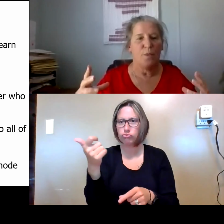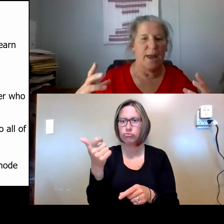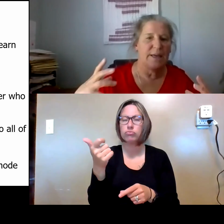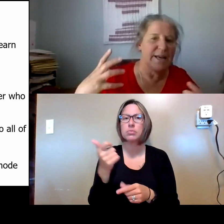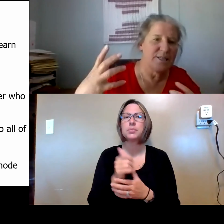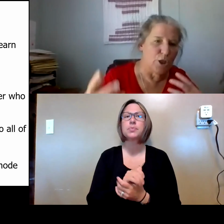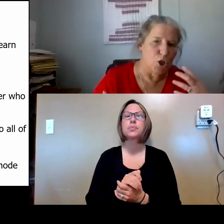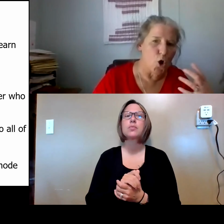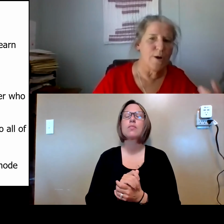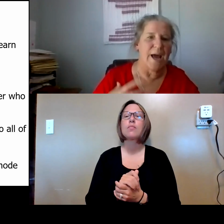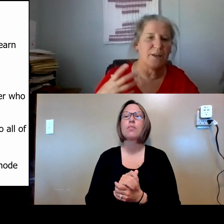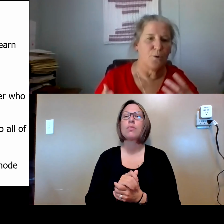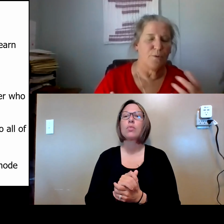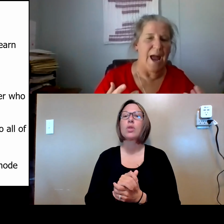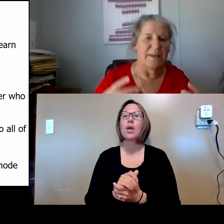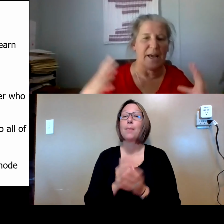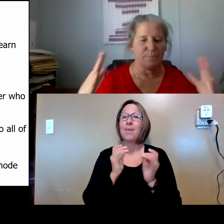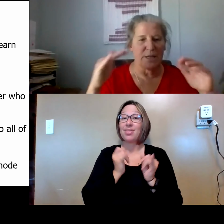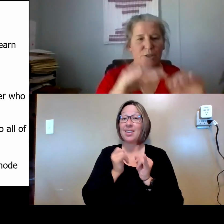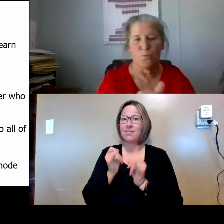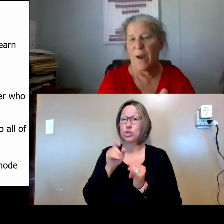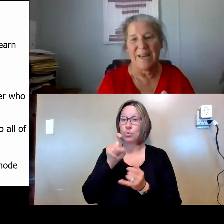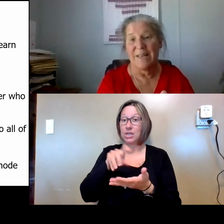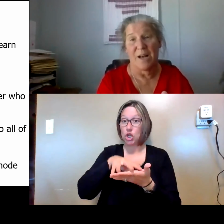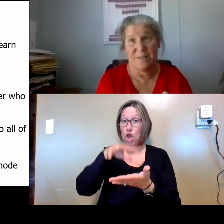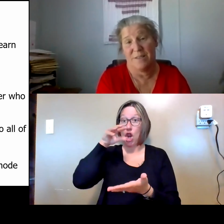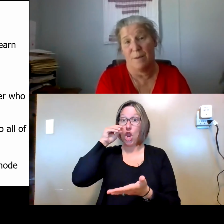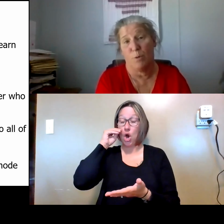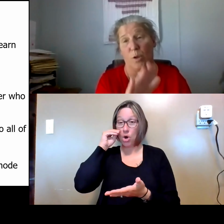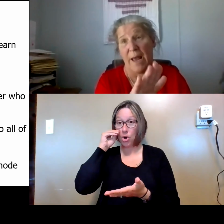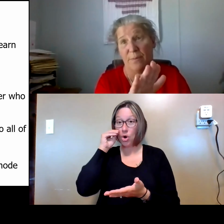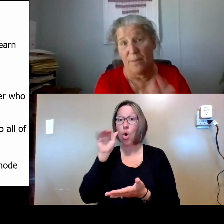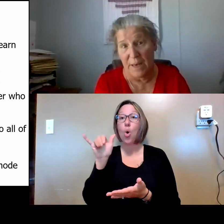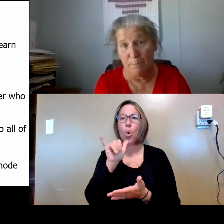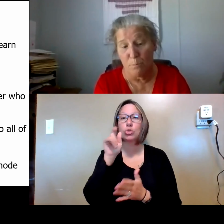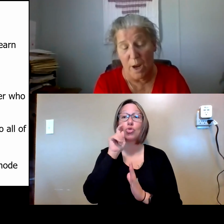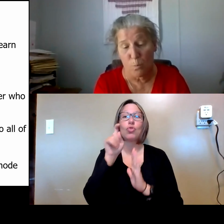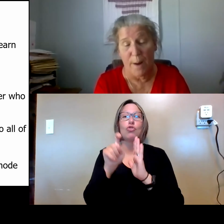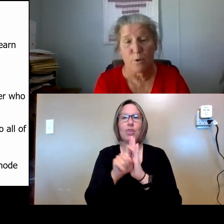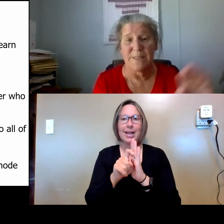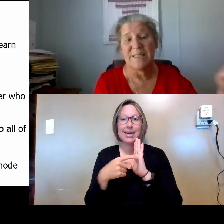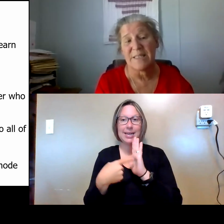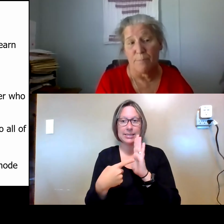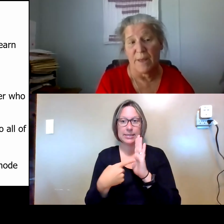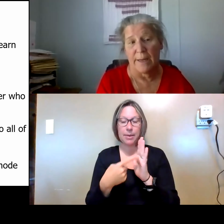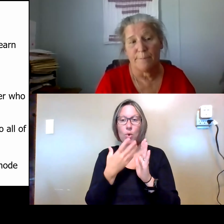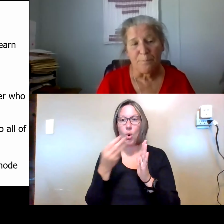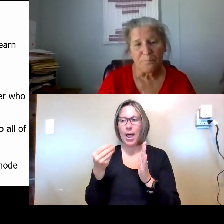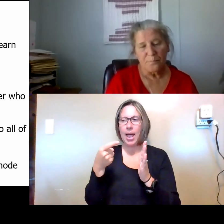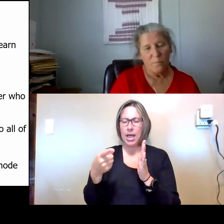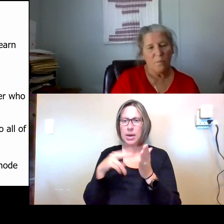Then they need to learn how to do that as much as recognize the symbol and that it represents